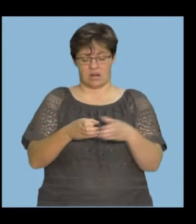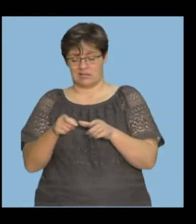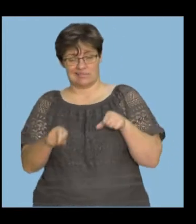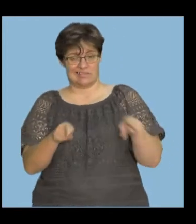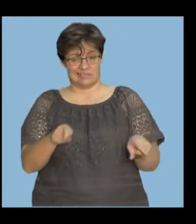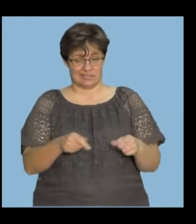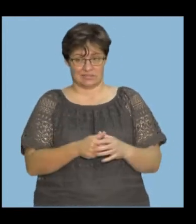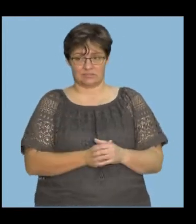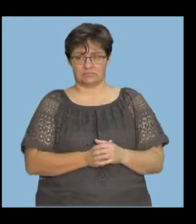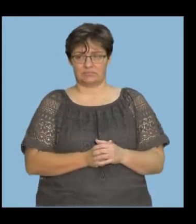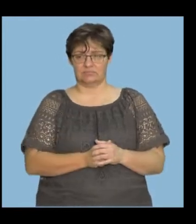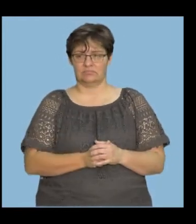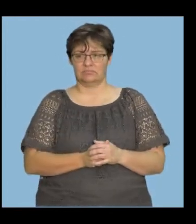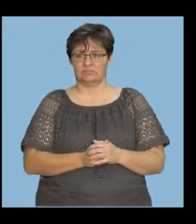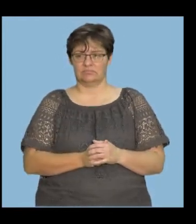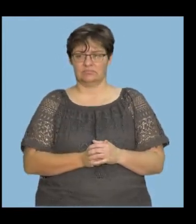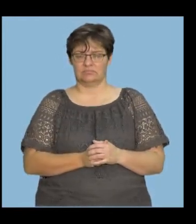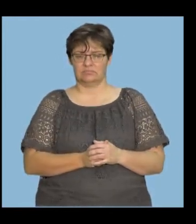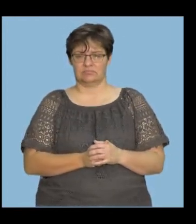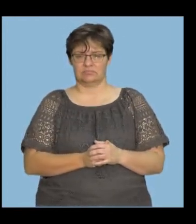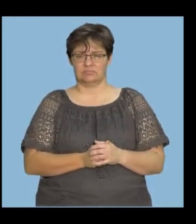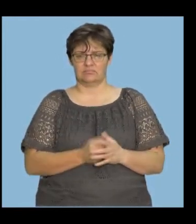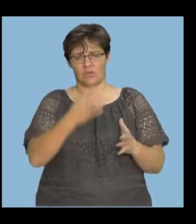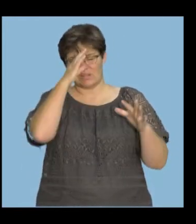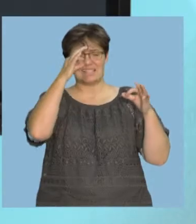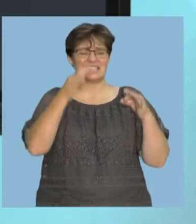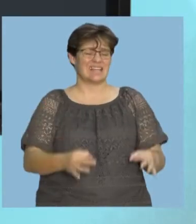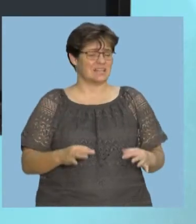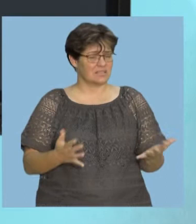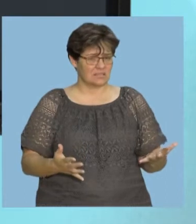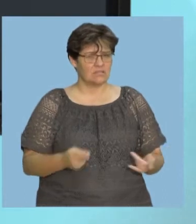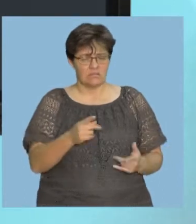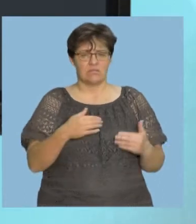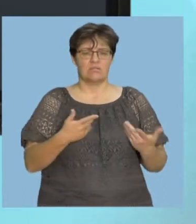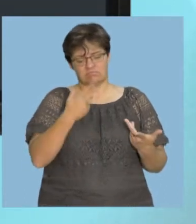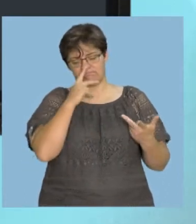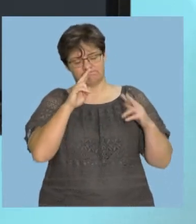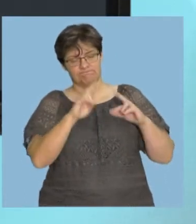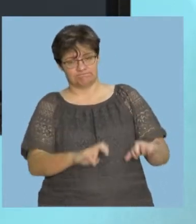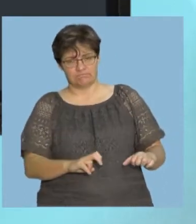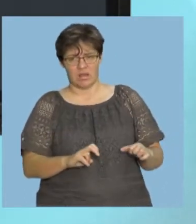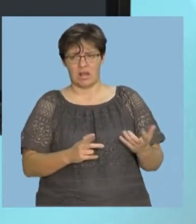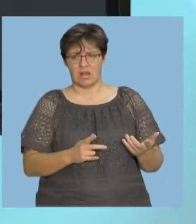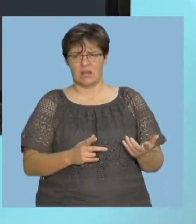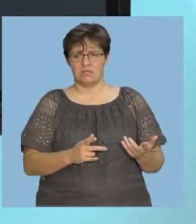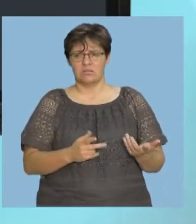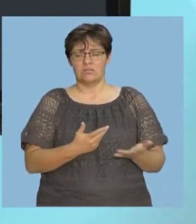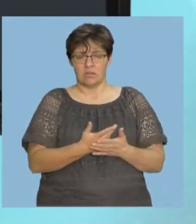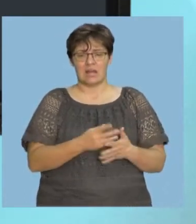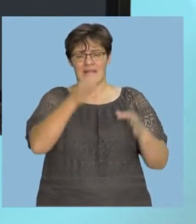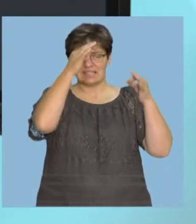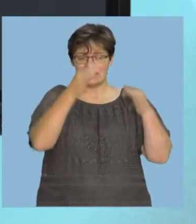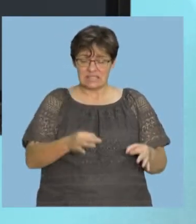Okay. And decision making, guys, you can actually study, which is a new thing, called